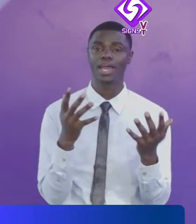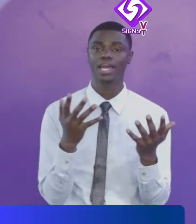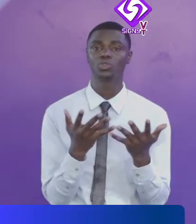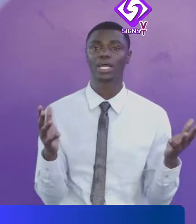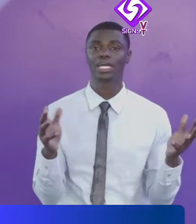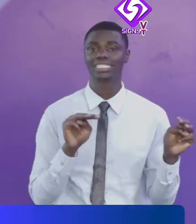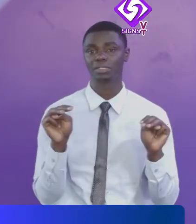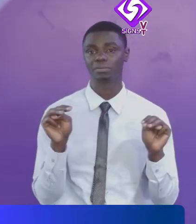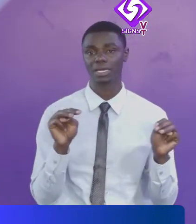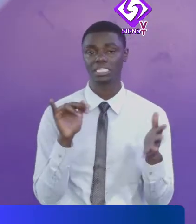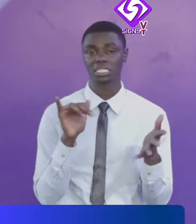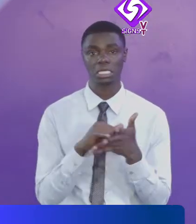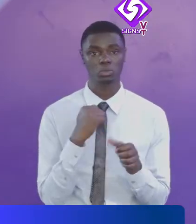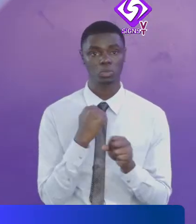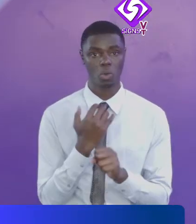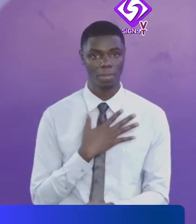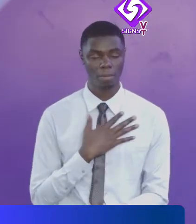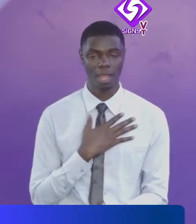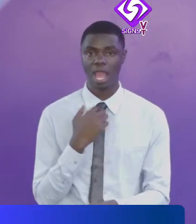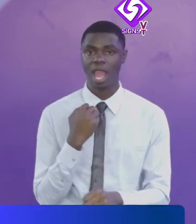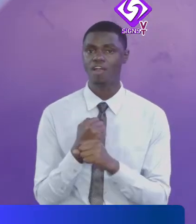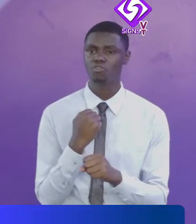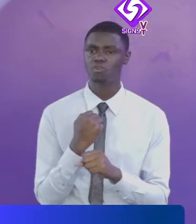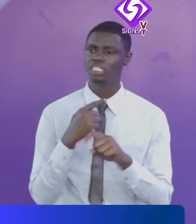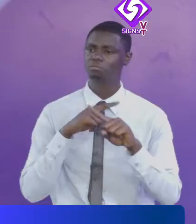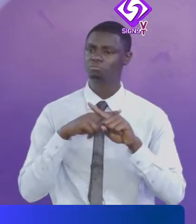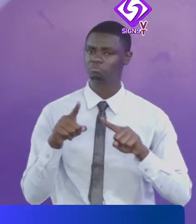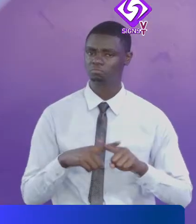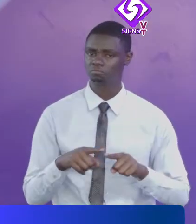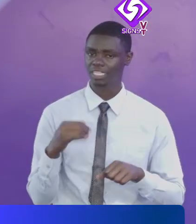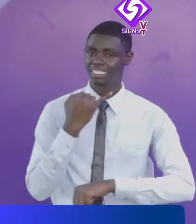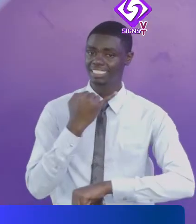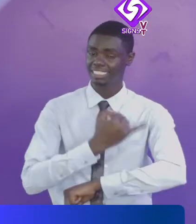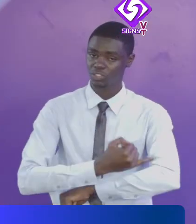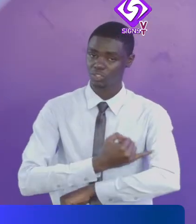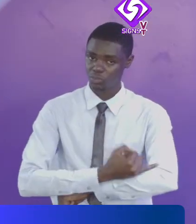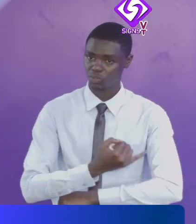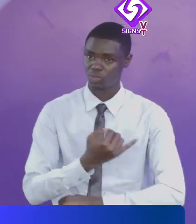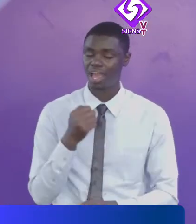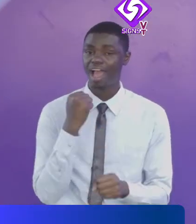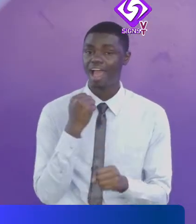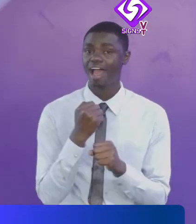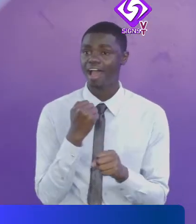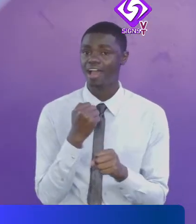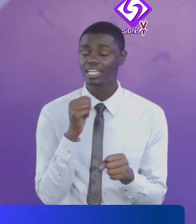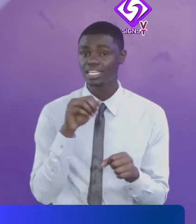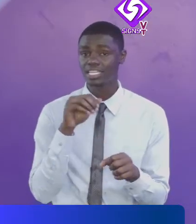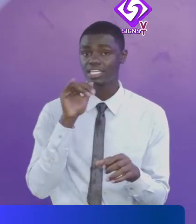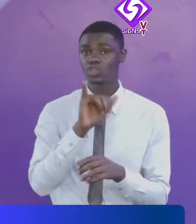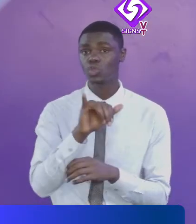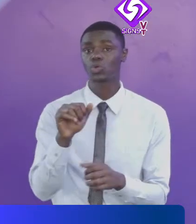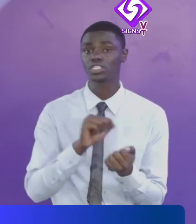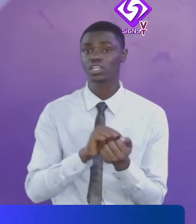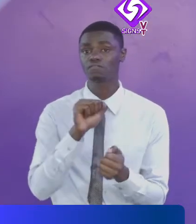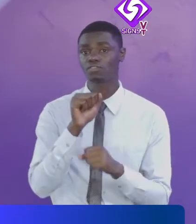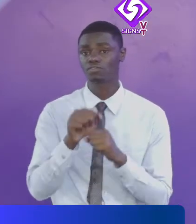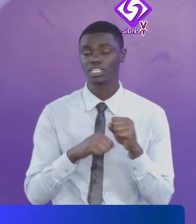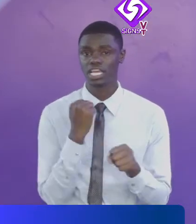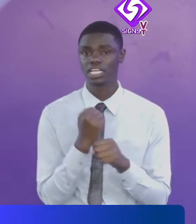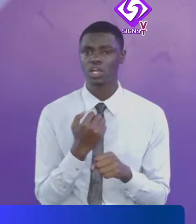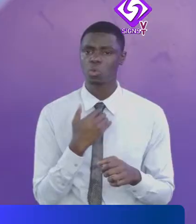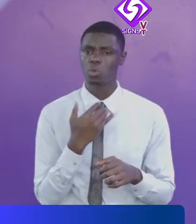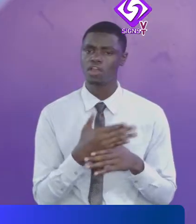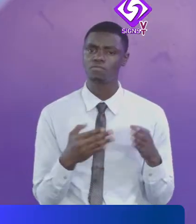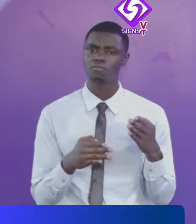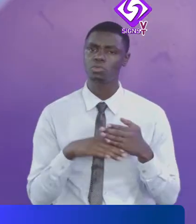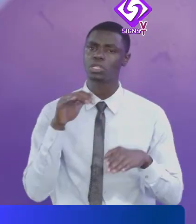which is what I do. I've worked in a couple of institutions that I have worked in those 15 years. But we have built a good